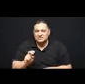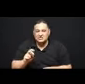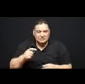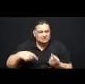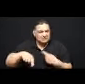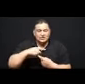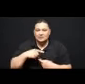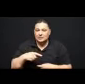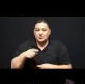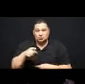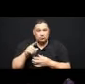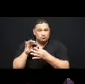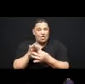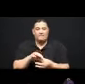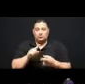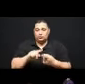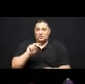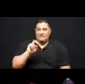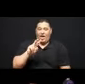in the sky.